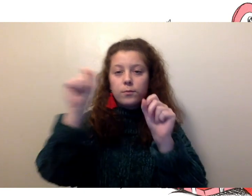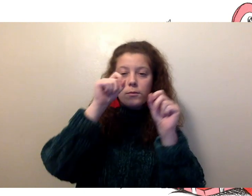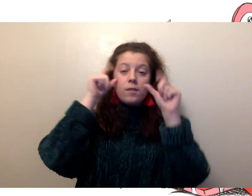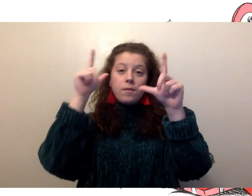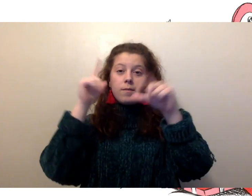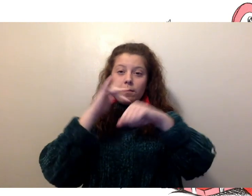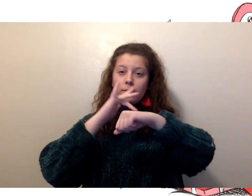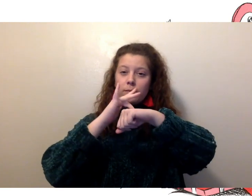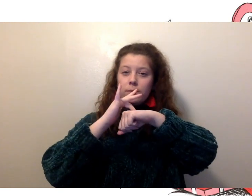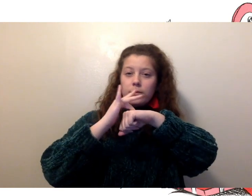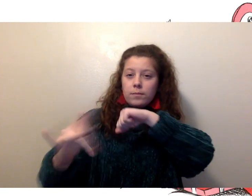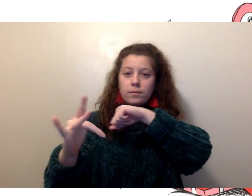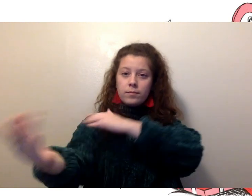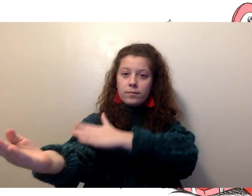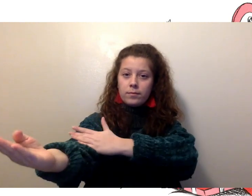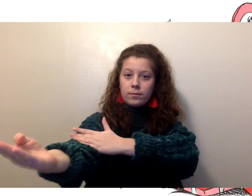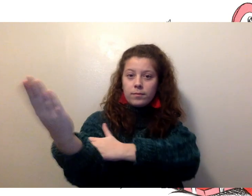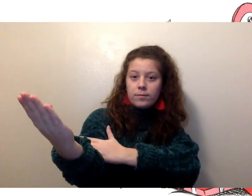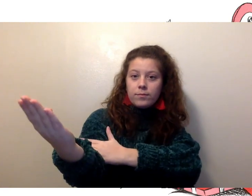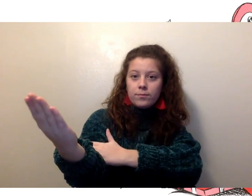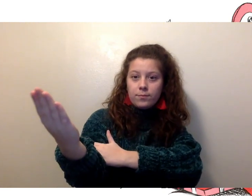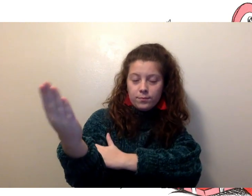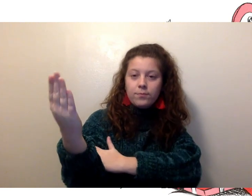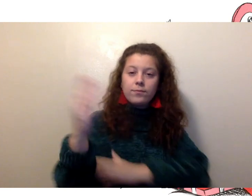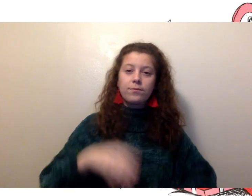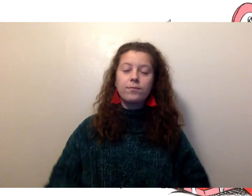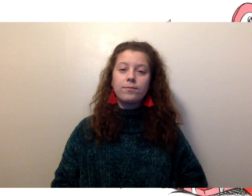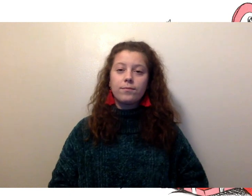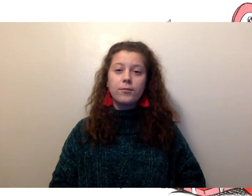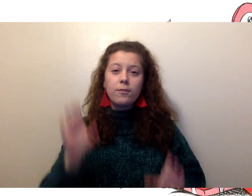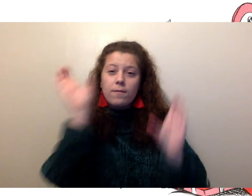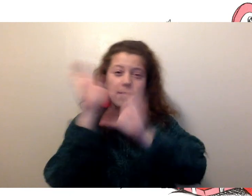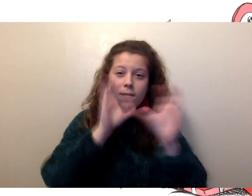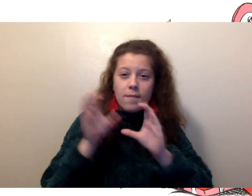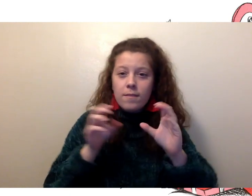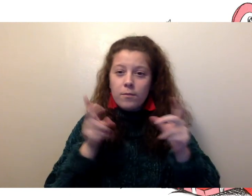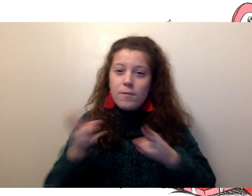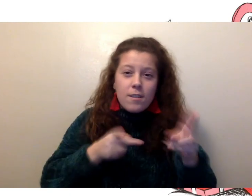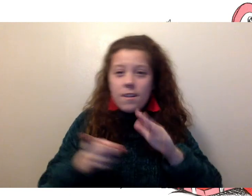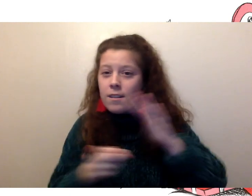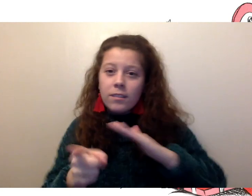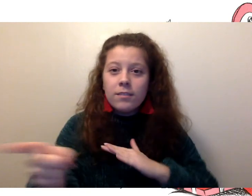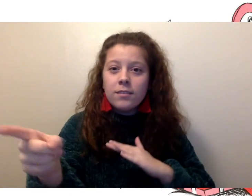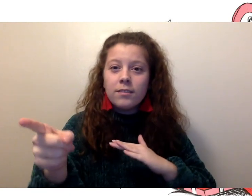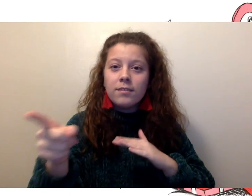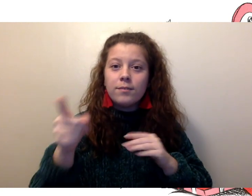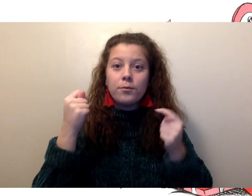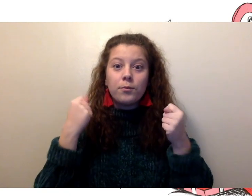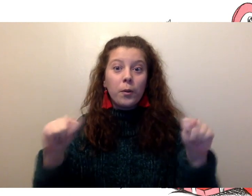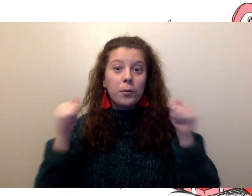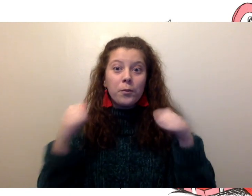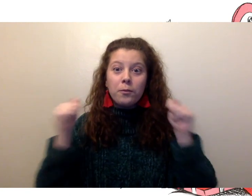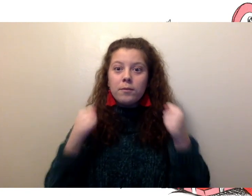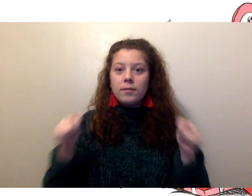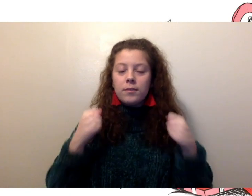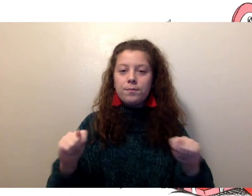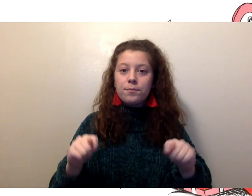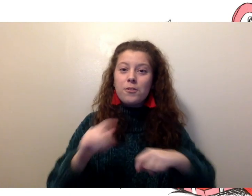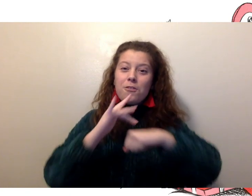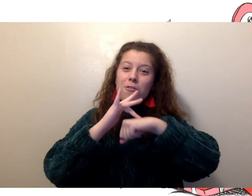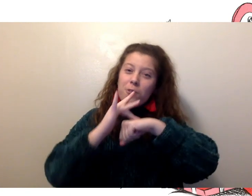early. They'd rush for their toys. And then, oh, the noise, noise.